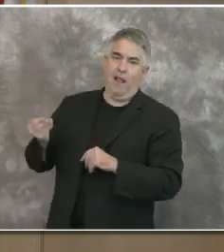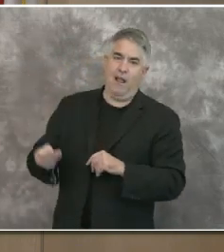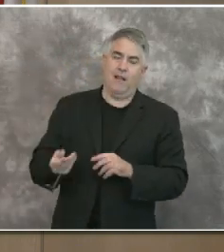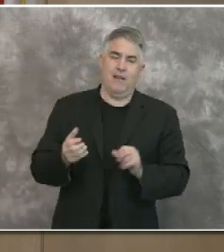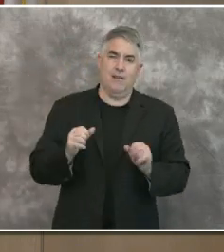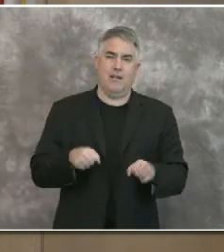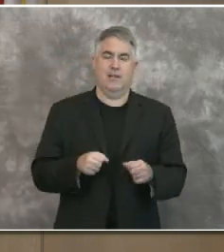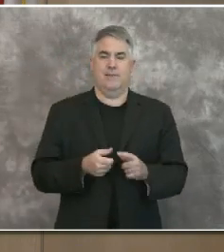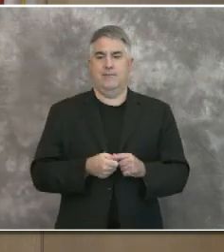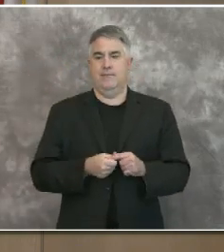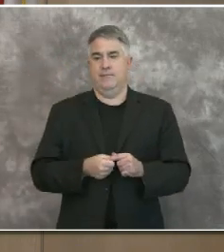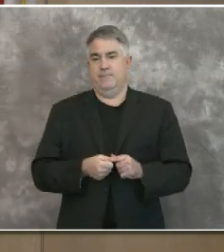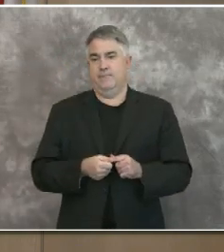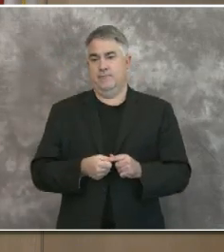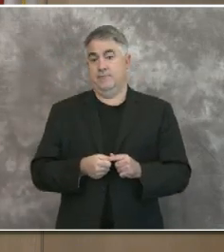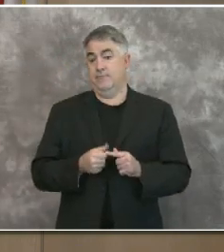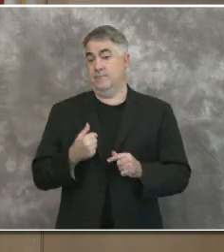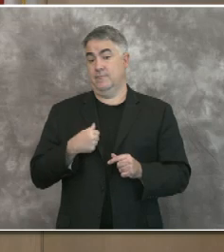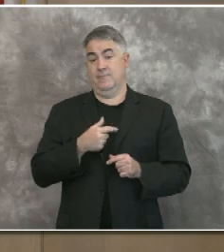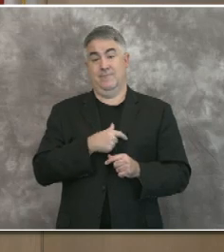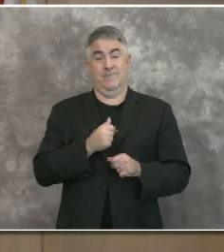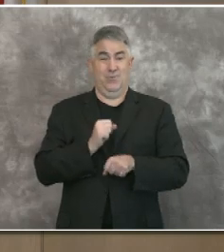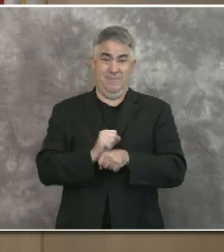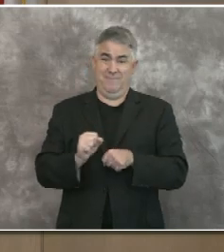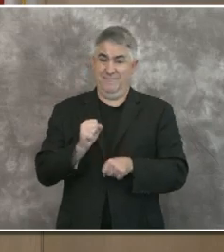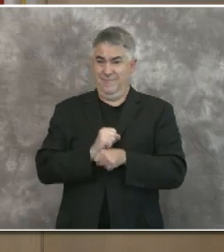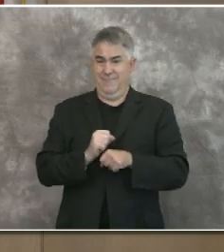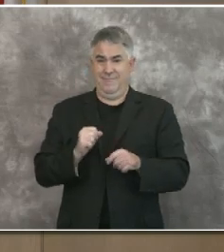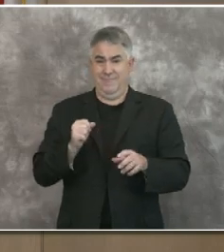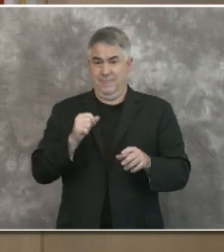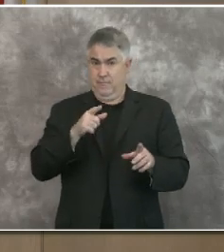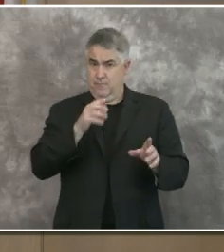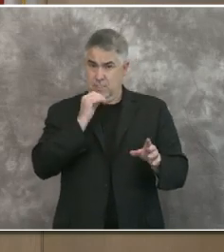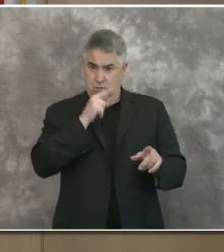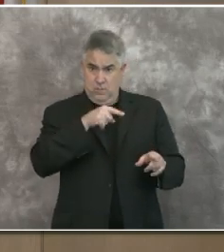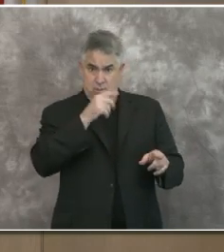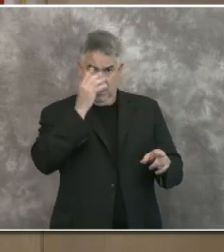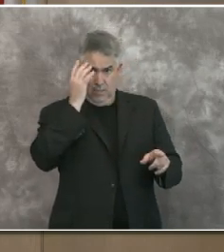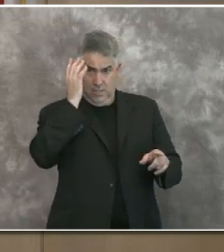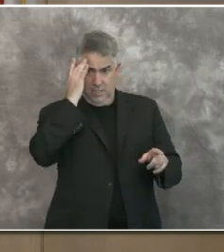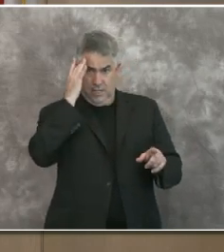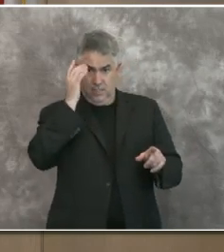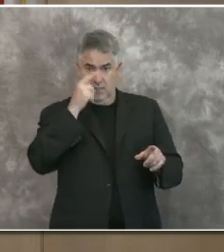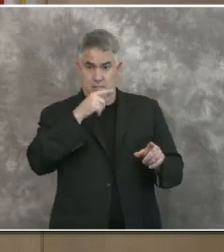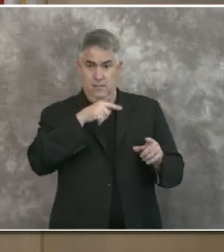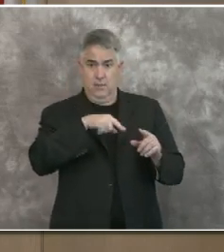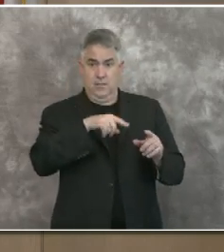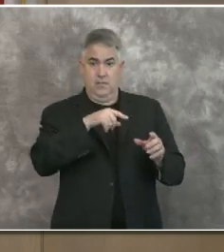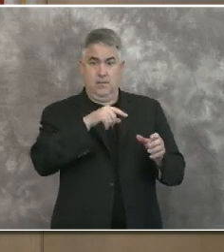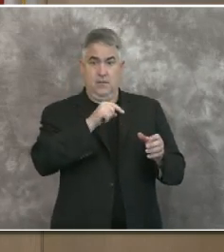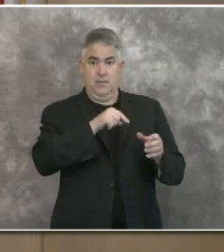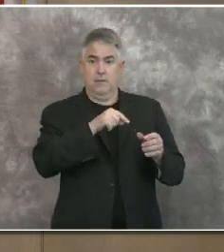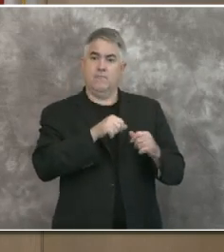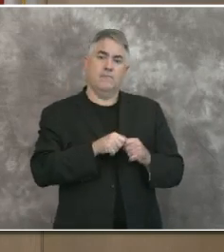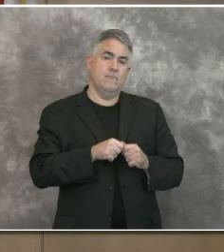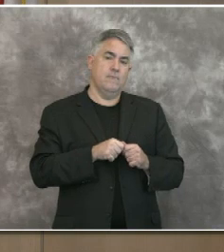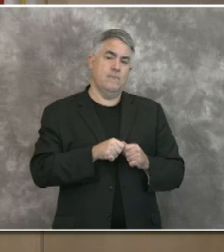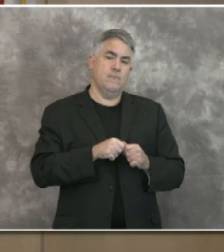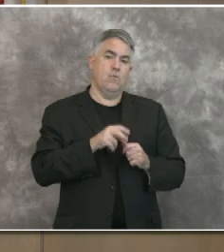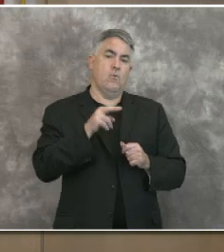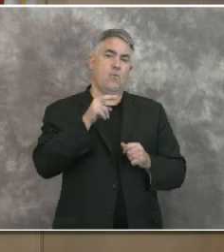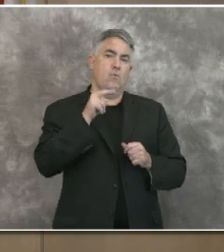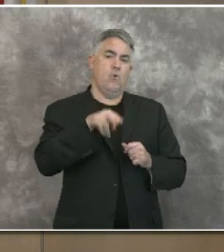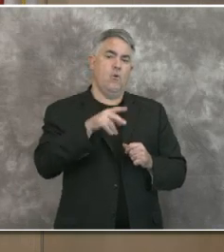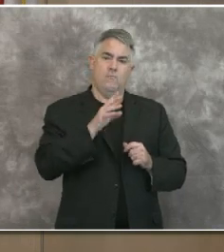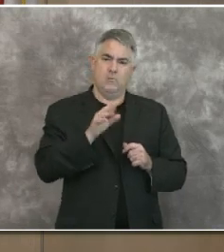rules. Please don't come in if you're sick. Dine with your household only. Make sure to check the restaurant's website for sure before you go